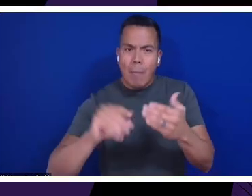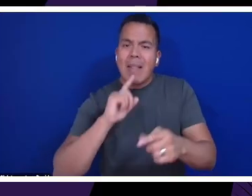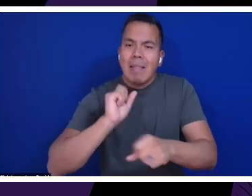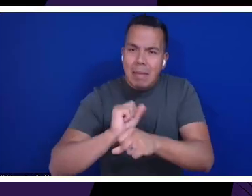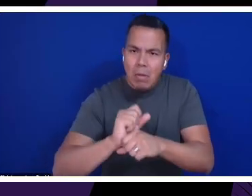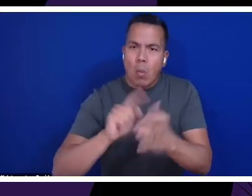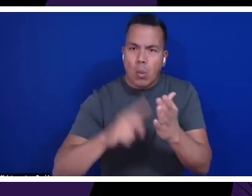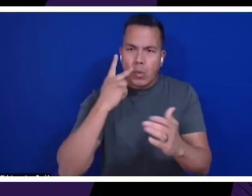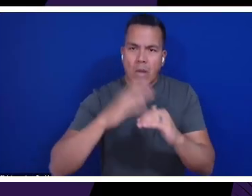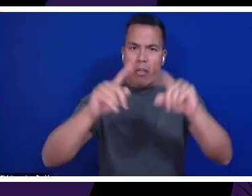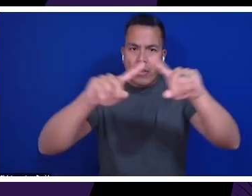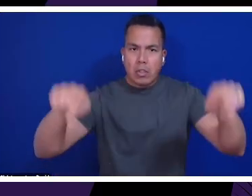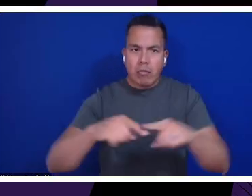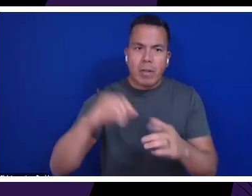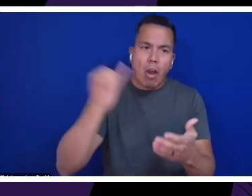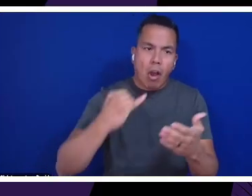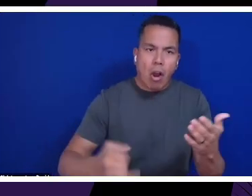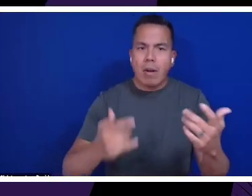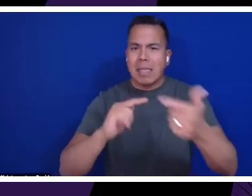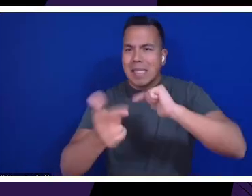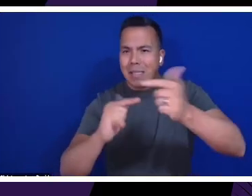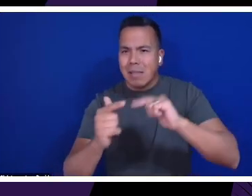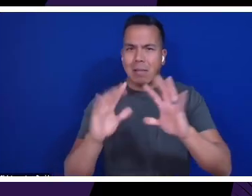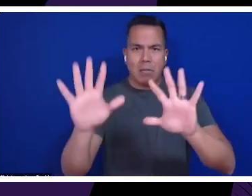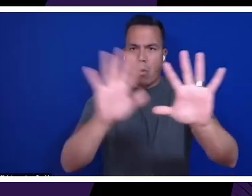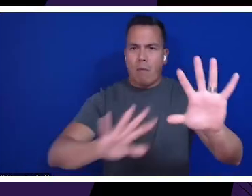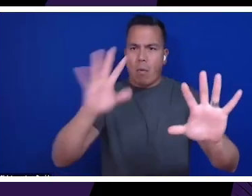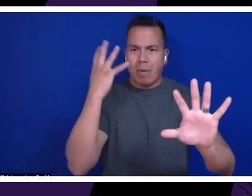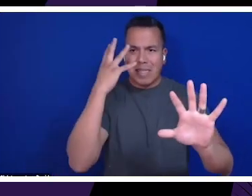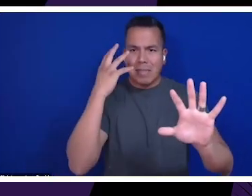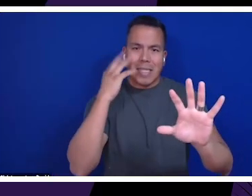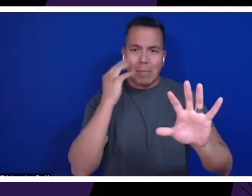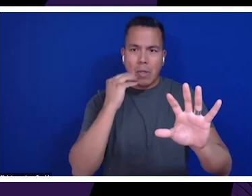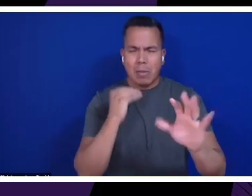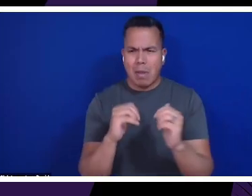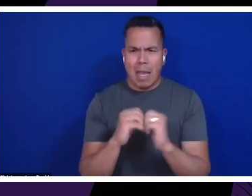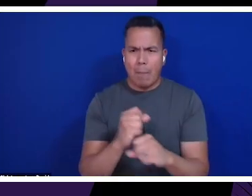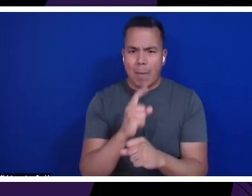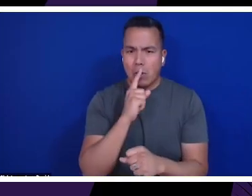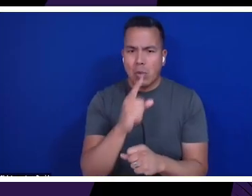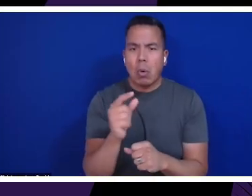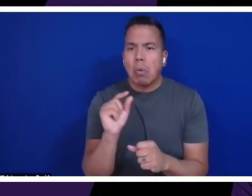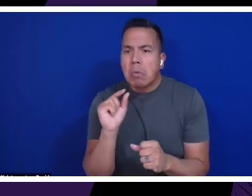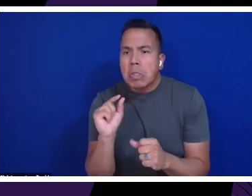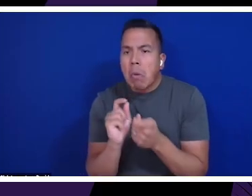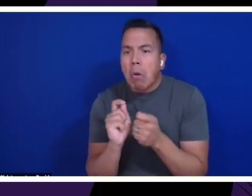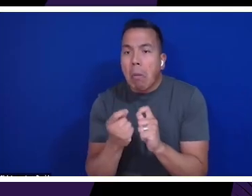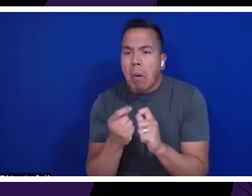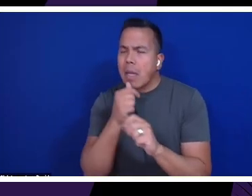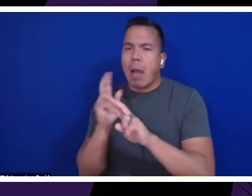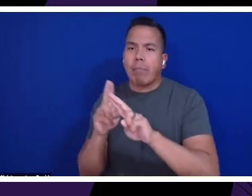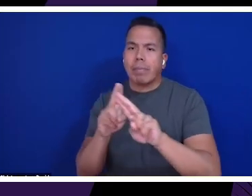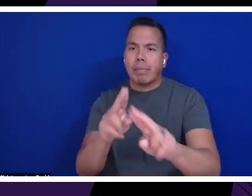visualization, and the interactive experience that you get. How do we ensure that a seemingly innocent code change hasn't changed something big in the